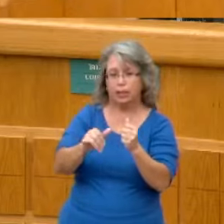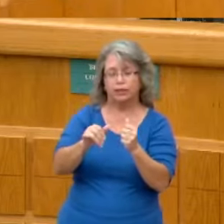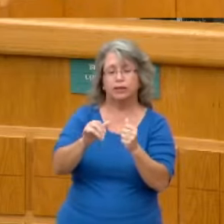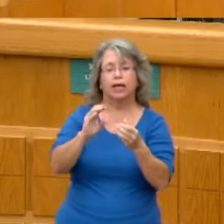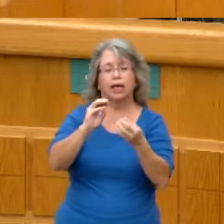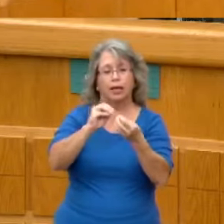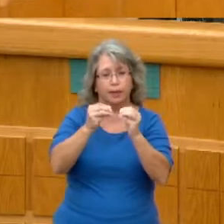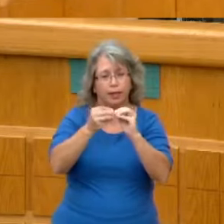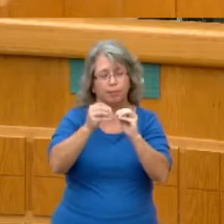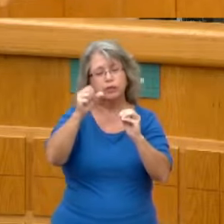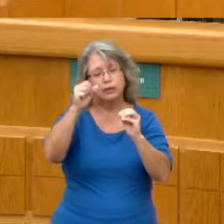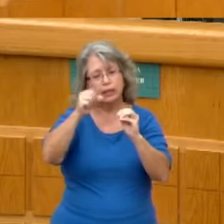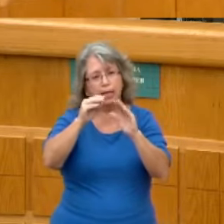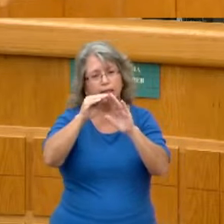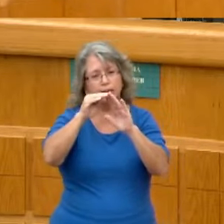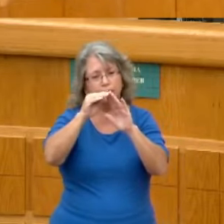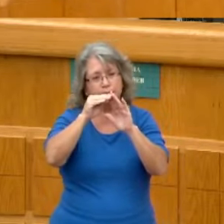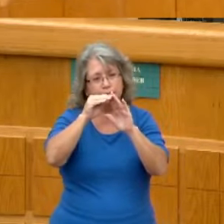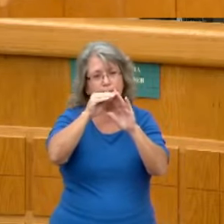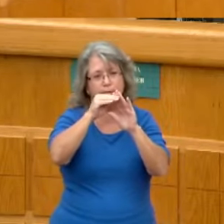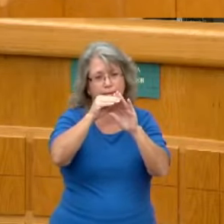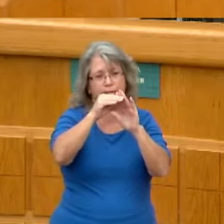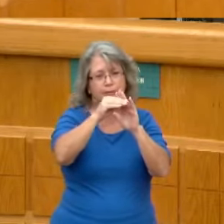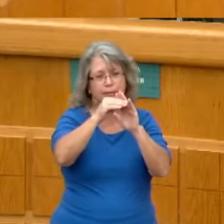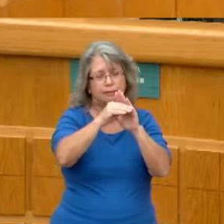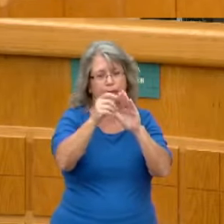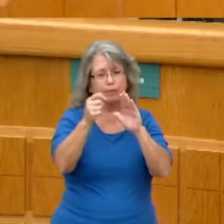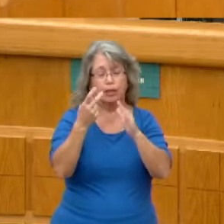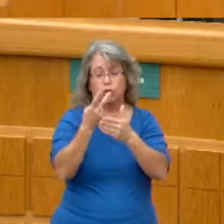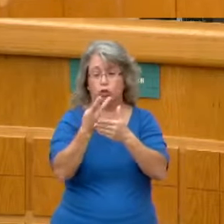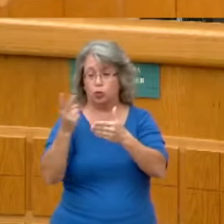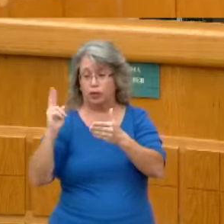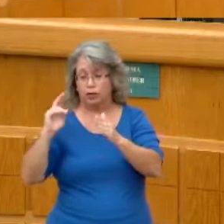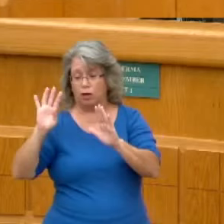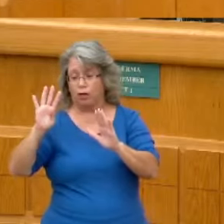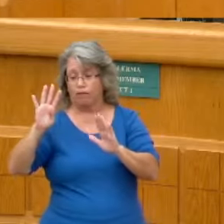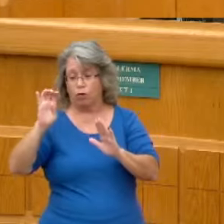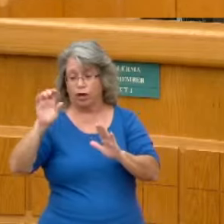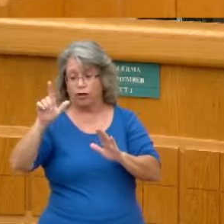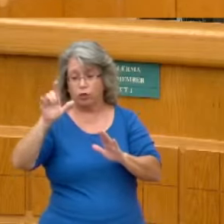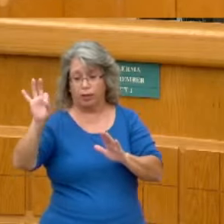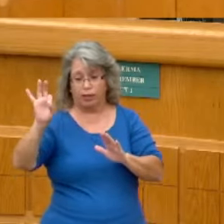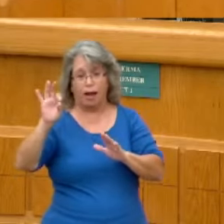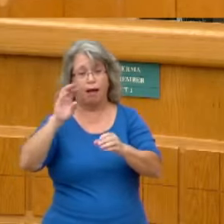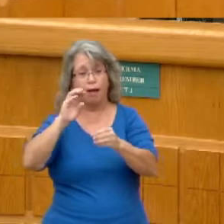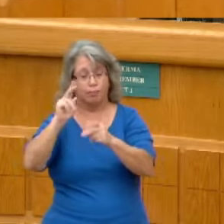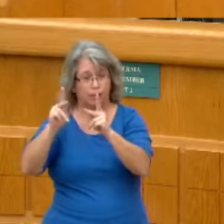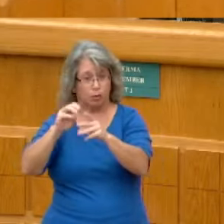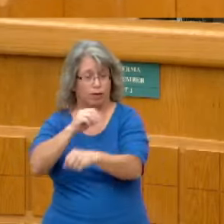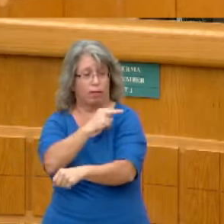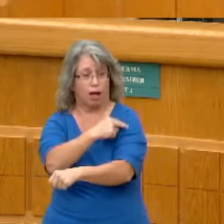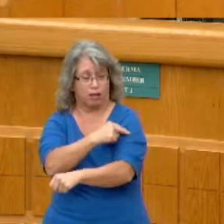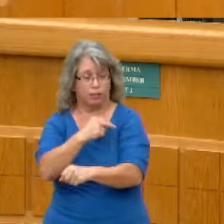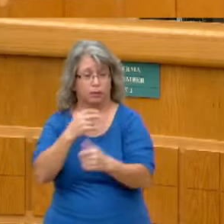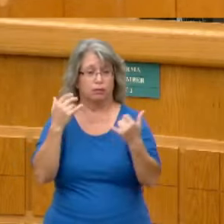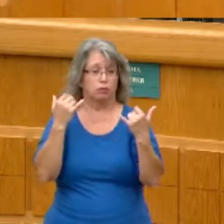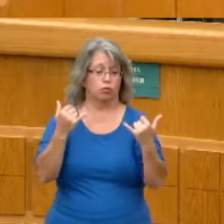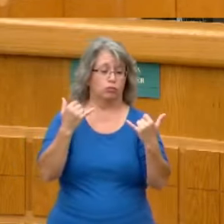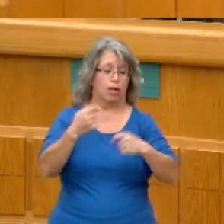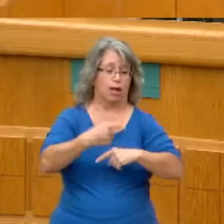come down. So from 2 weeks ago, 429 hospitalizations, to